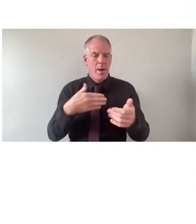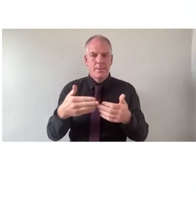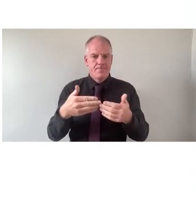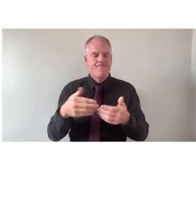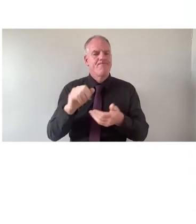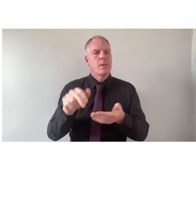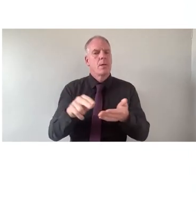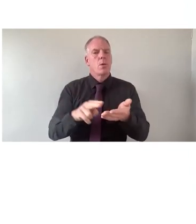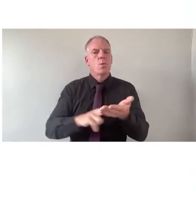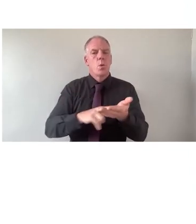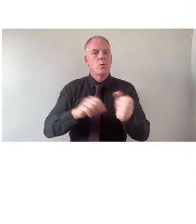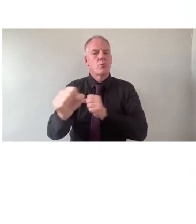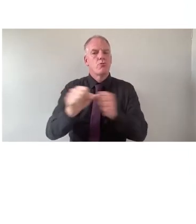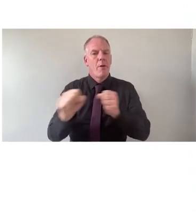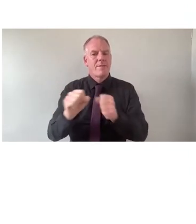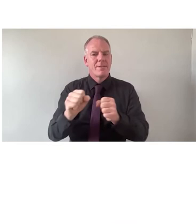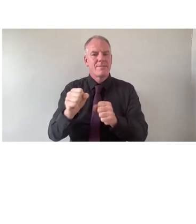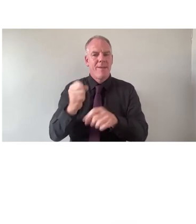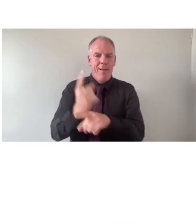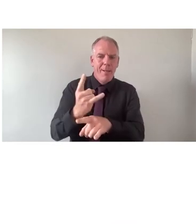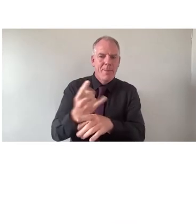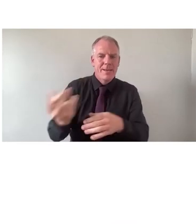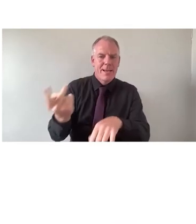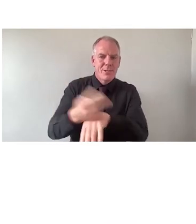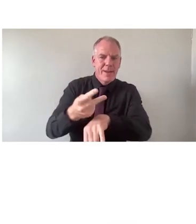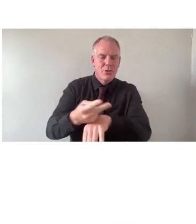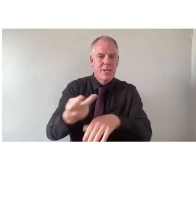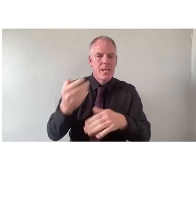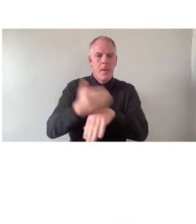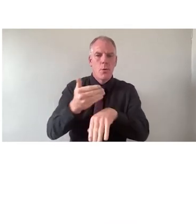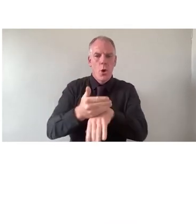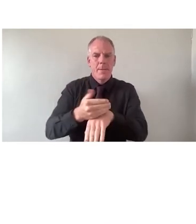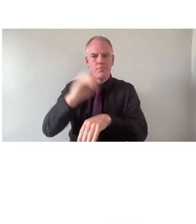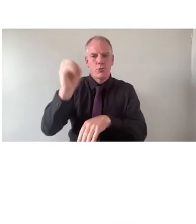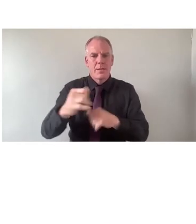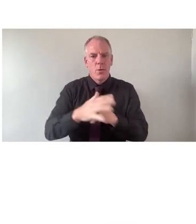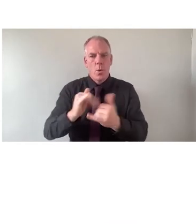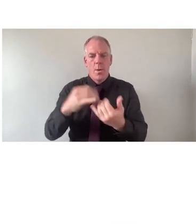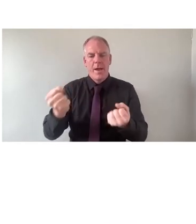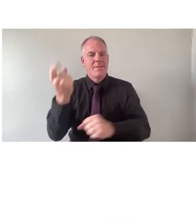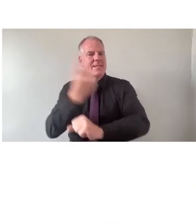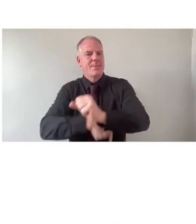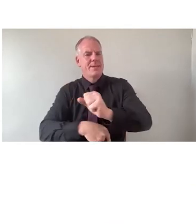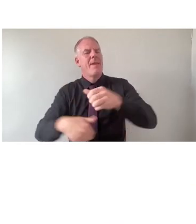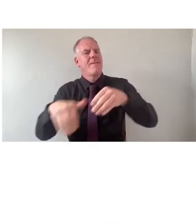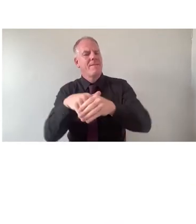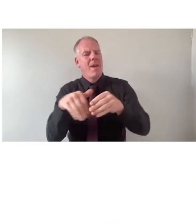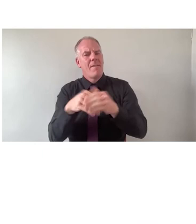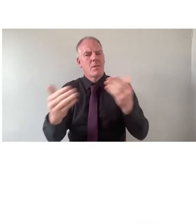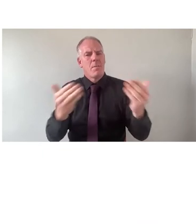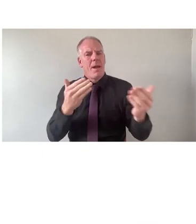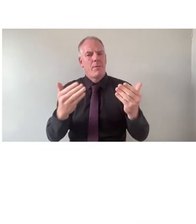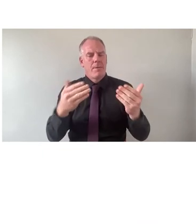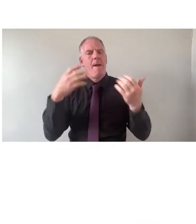of those interventions and also the employment rate for people with disability in those comparative terms, there is